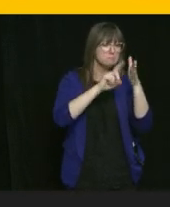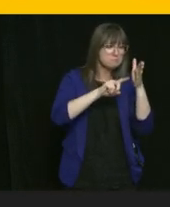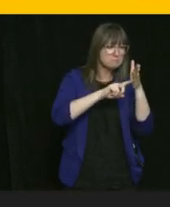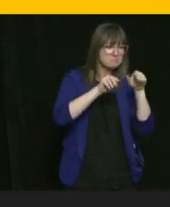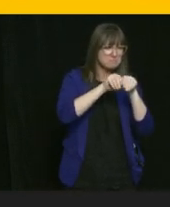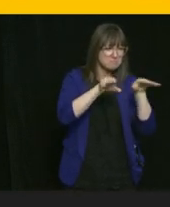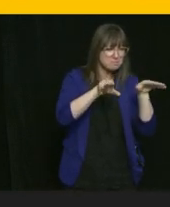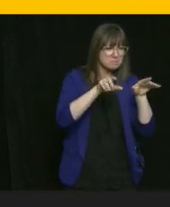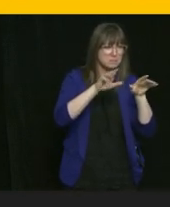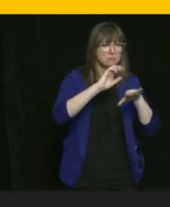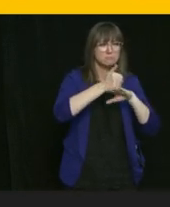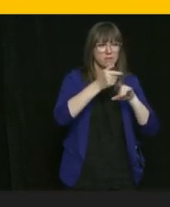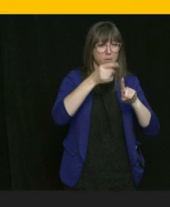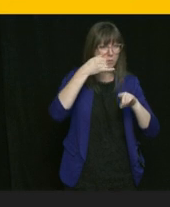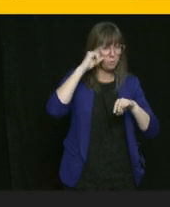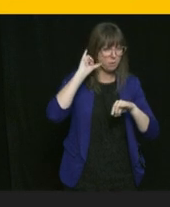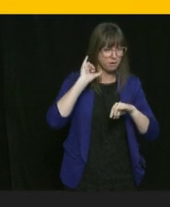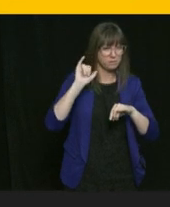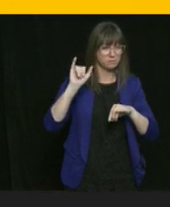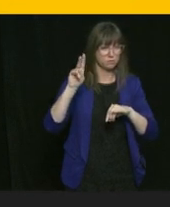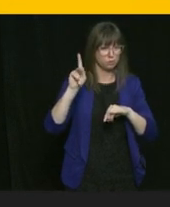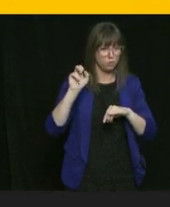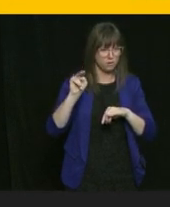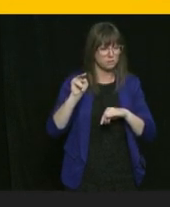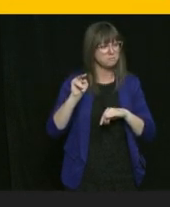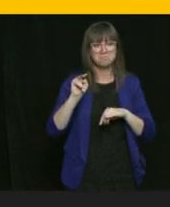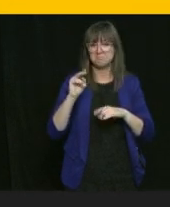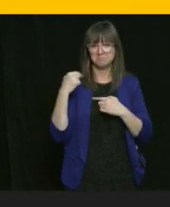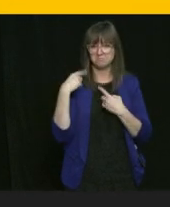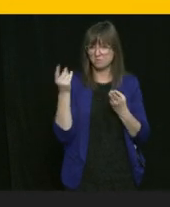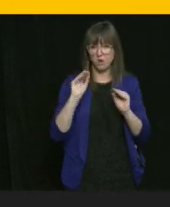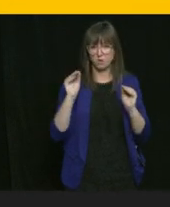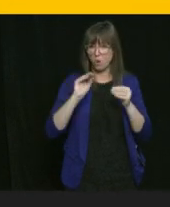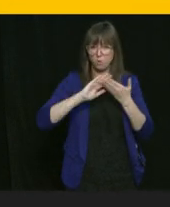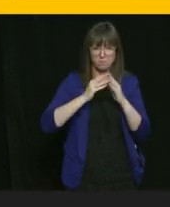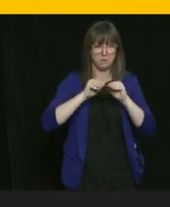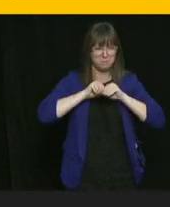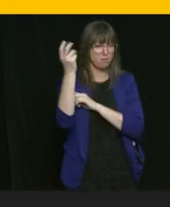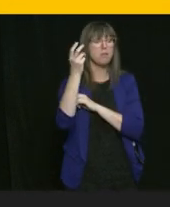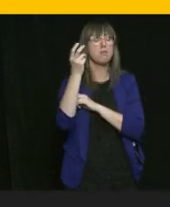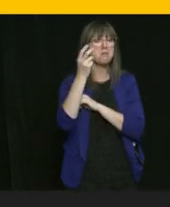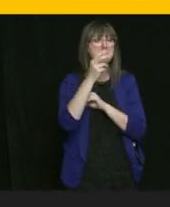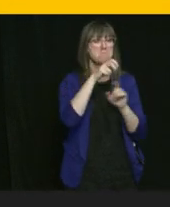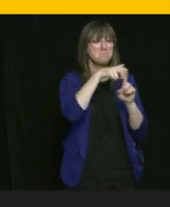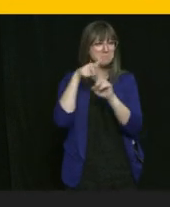in the Yukon, there has been no widespread community transmission of COVID-19.